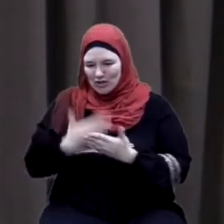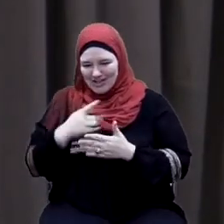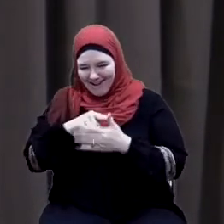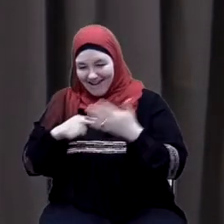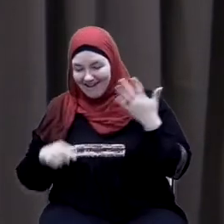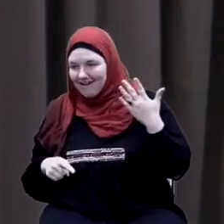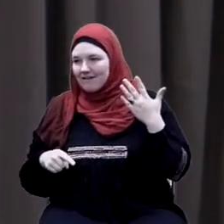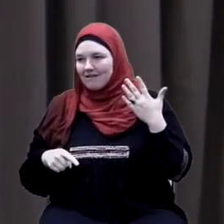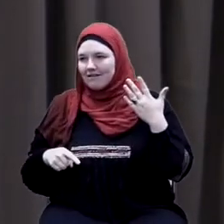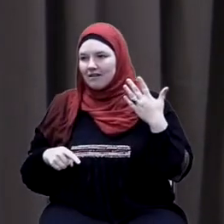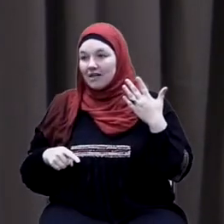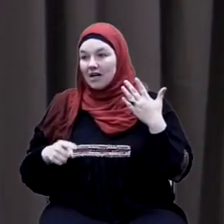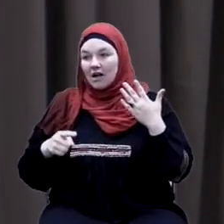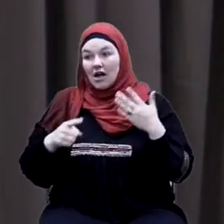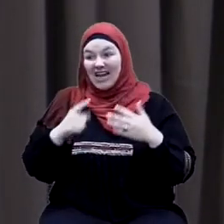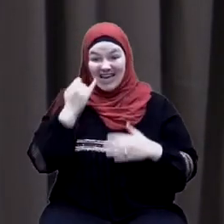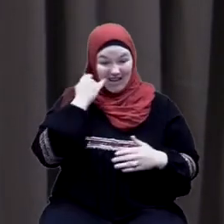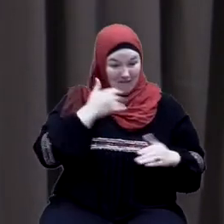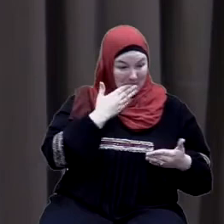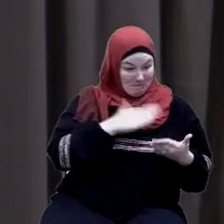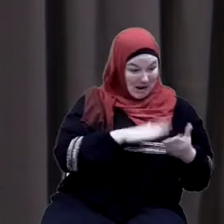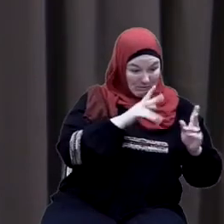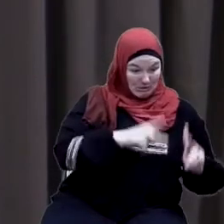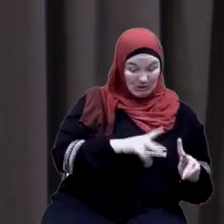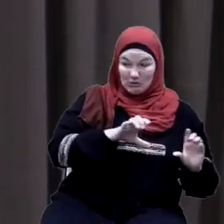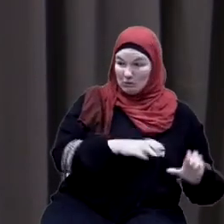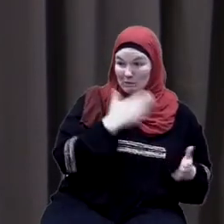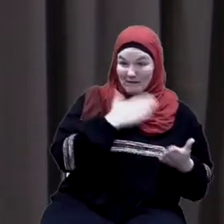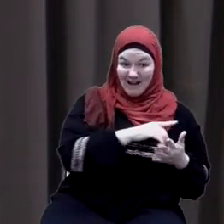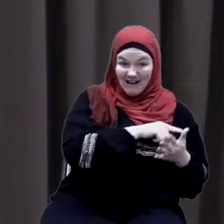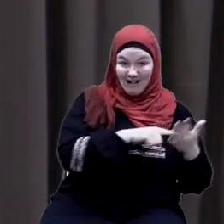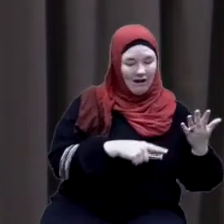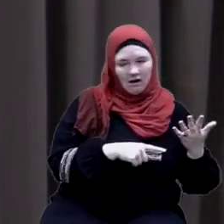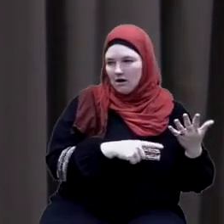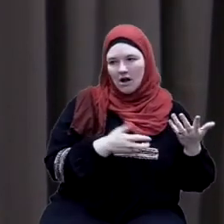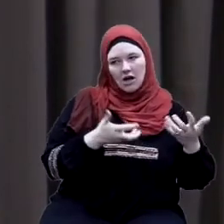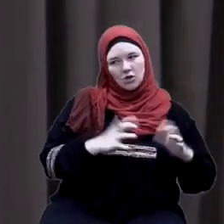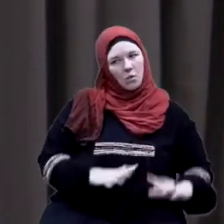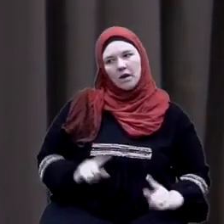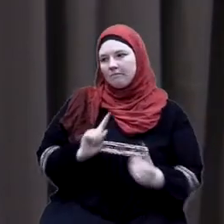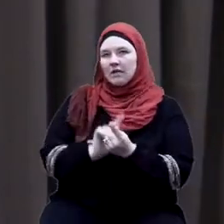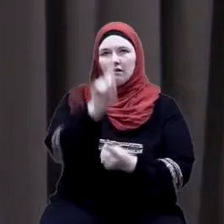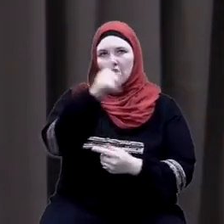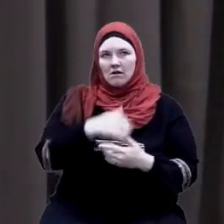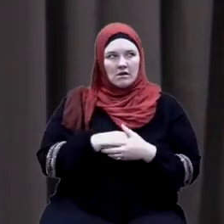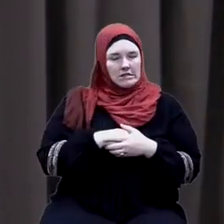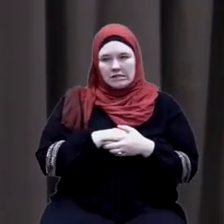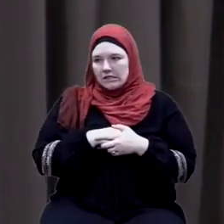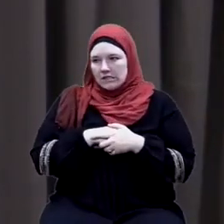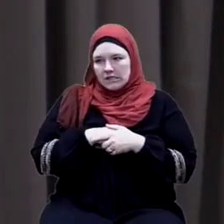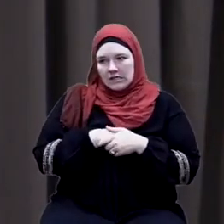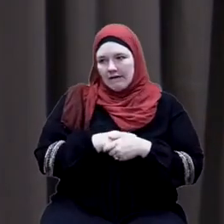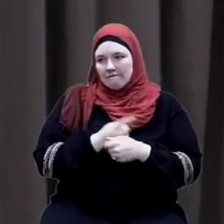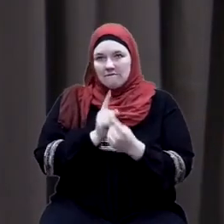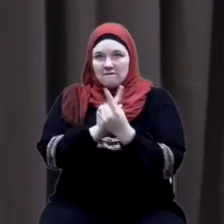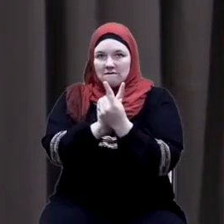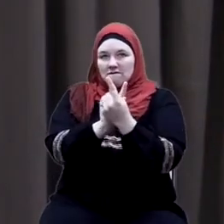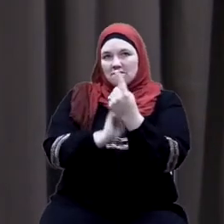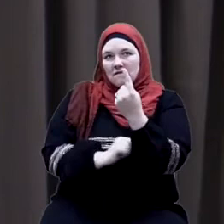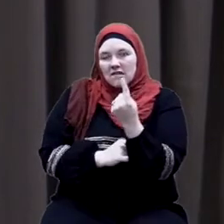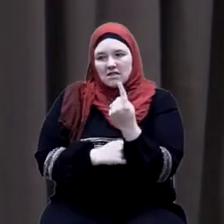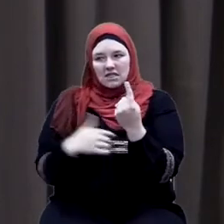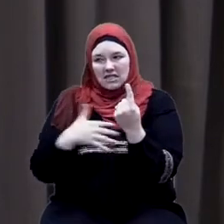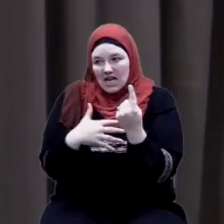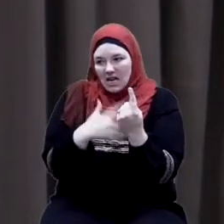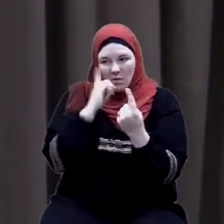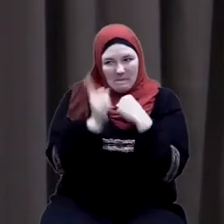they live a different life than ours. So that their borders are protected, their dignity is protected, their